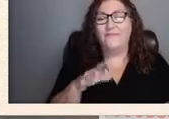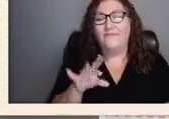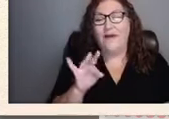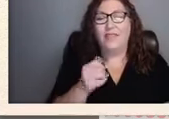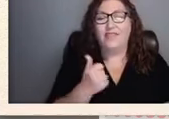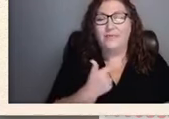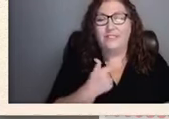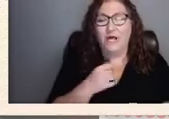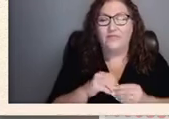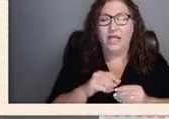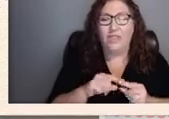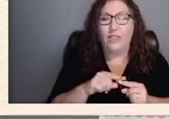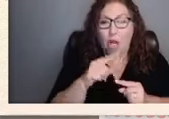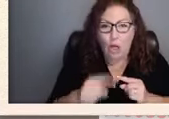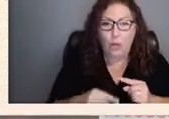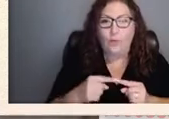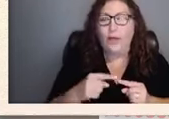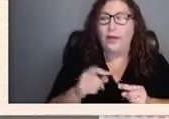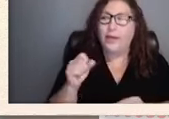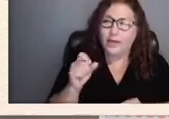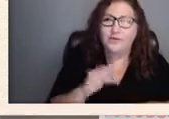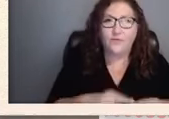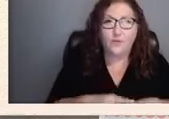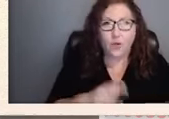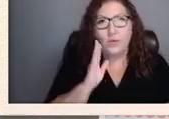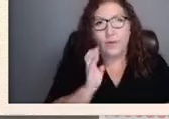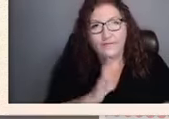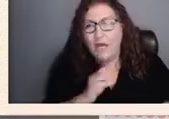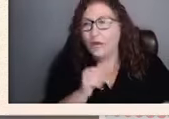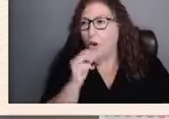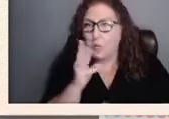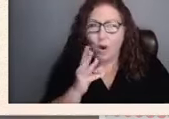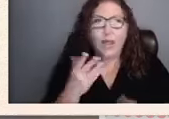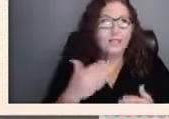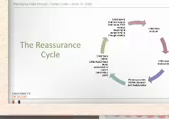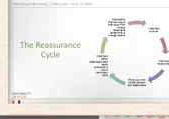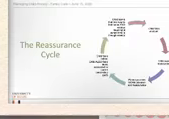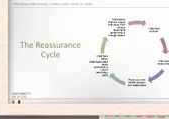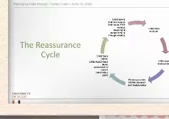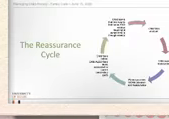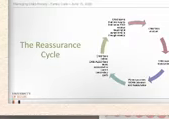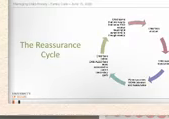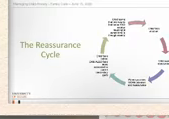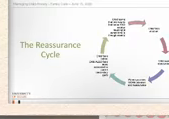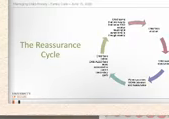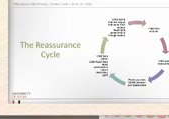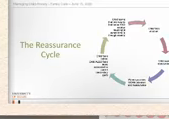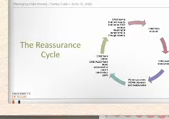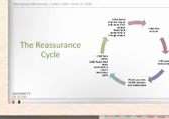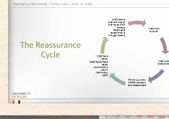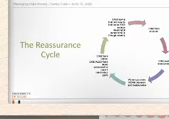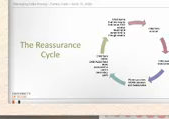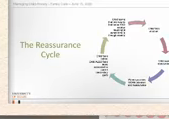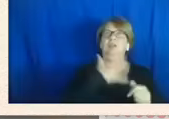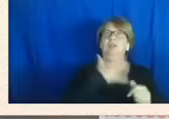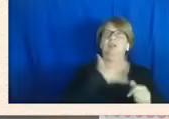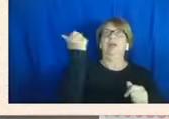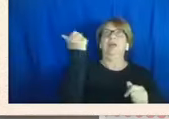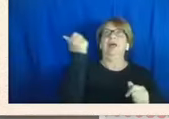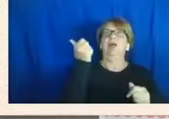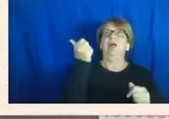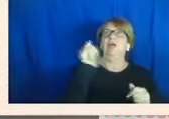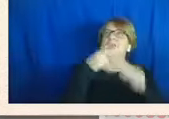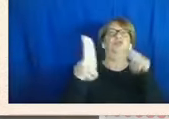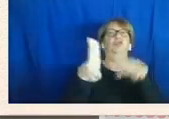just being like, yes, of course, this is going to be fine. Don't worry about it. Let's go. And the child immediately feels better. Remember, that's short term, I feel